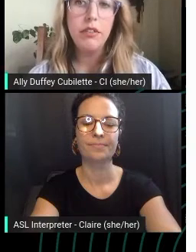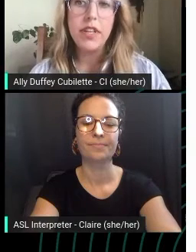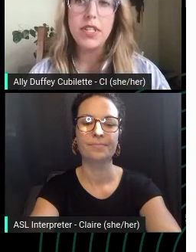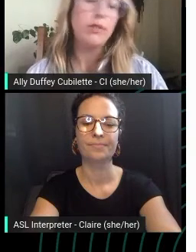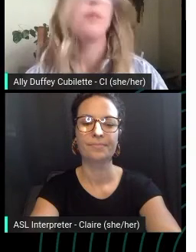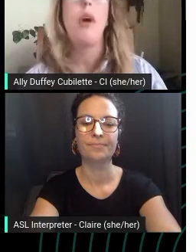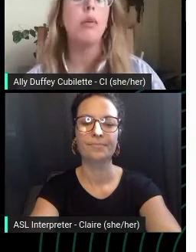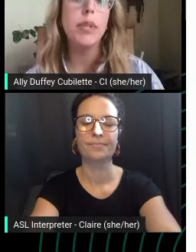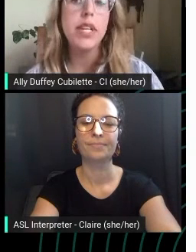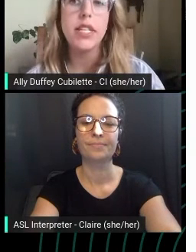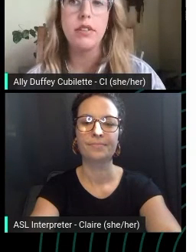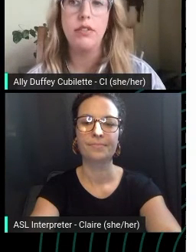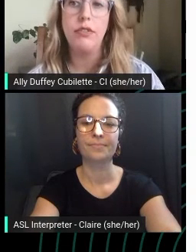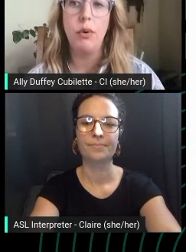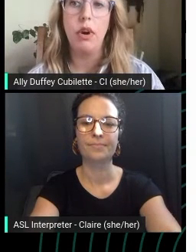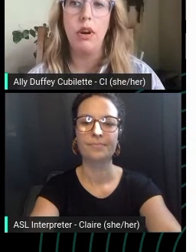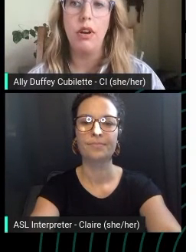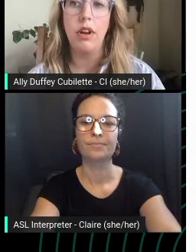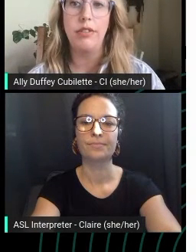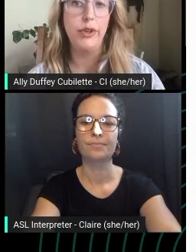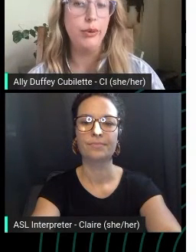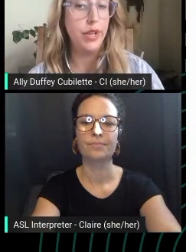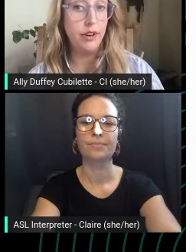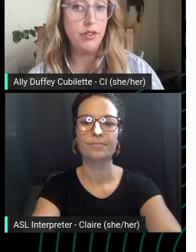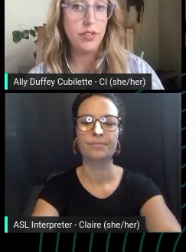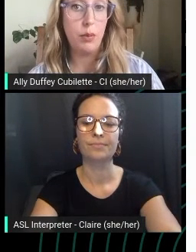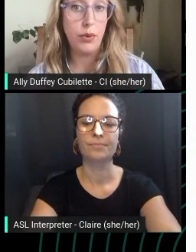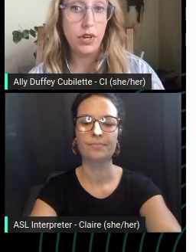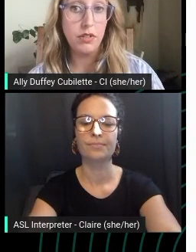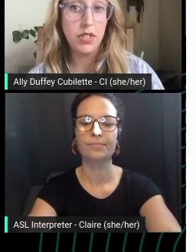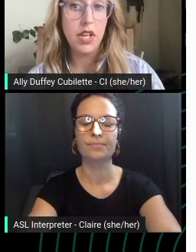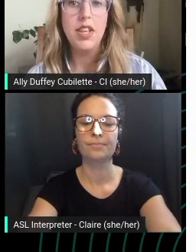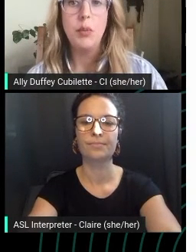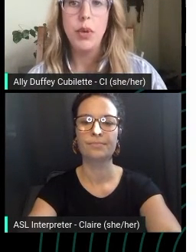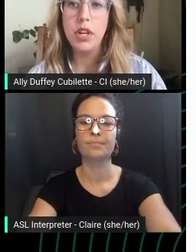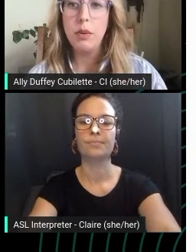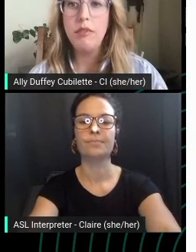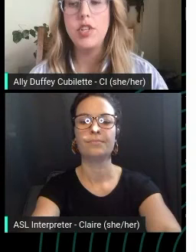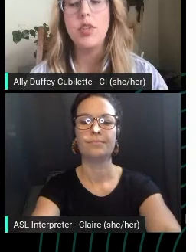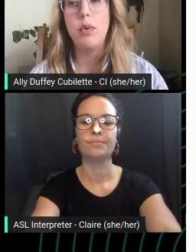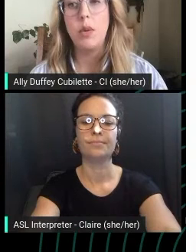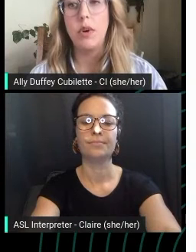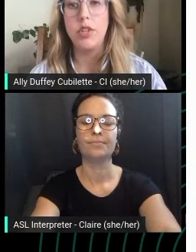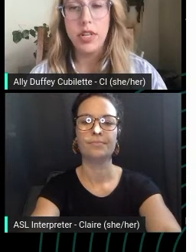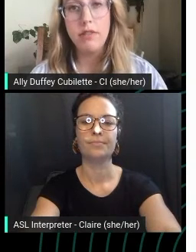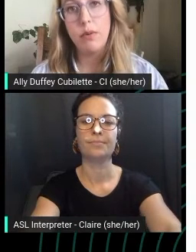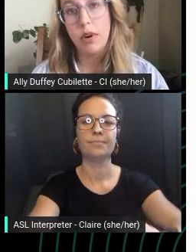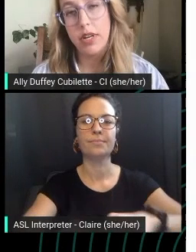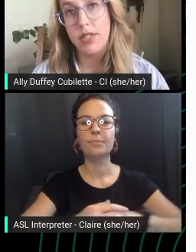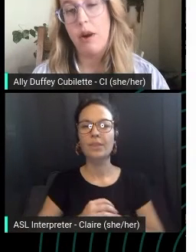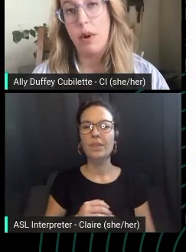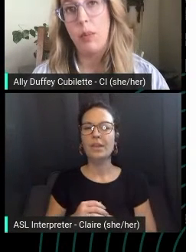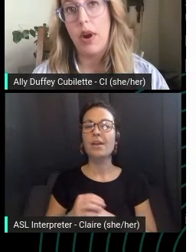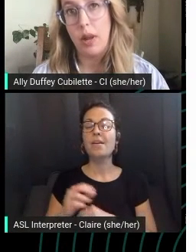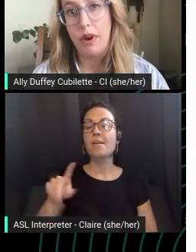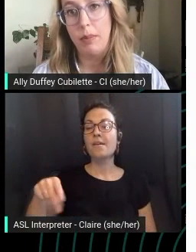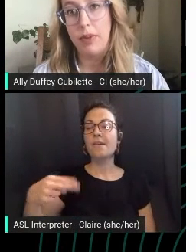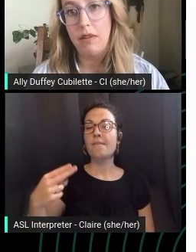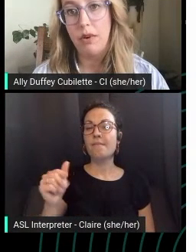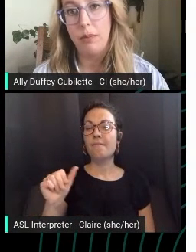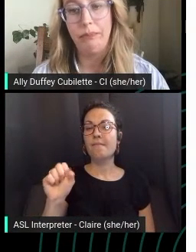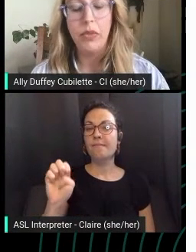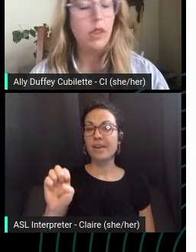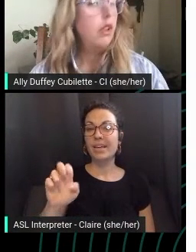Realistically, phase 3 probably isn't for a few years, a couple of years, but here we've reached the point where GA4 is our